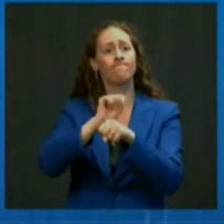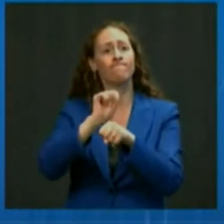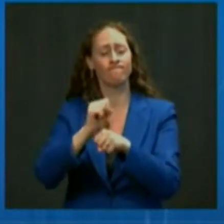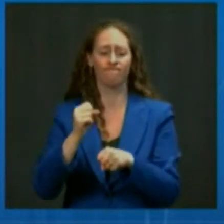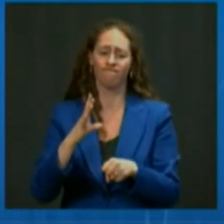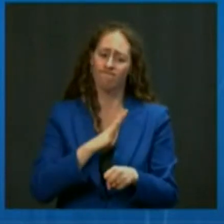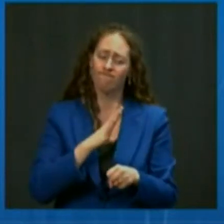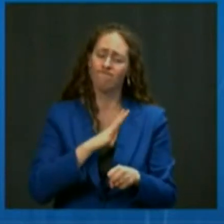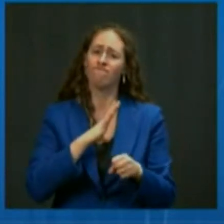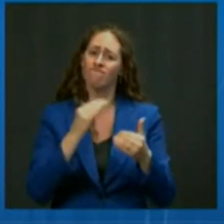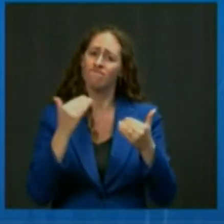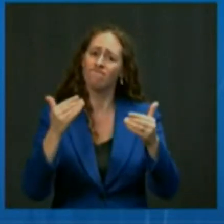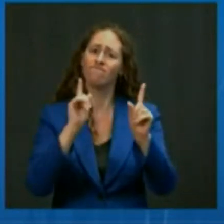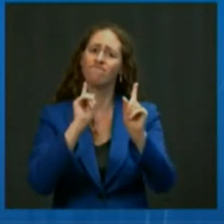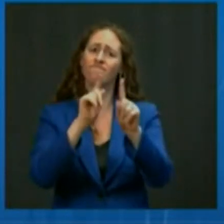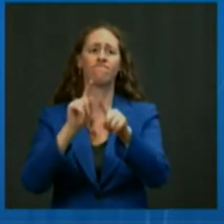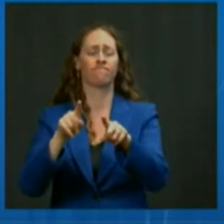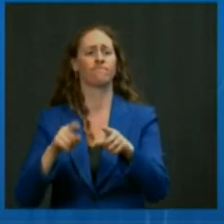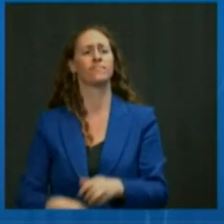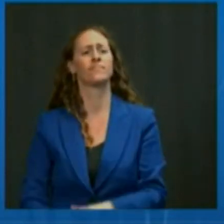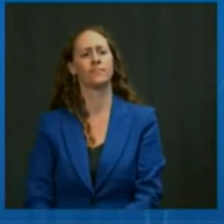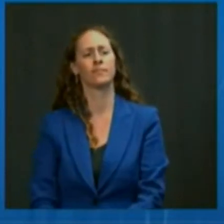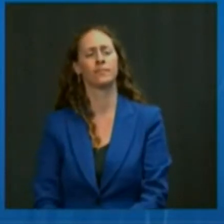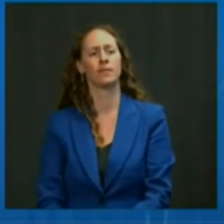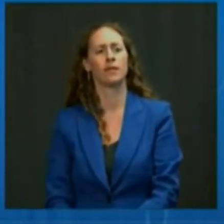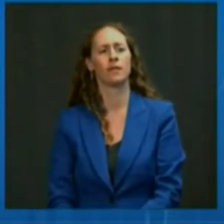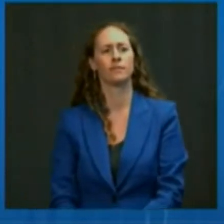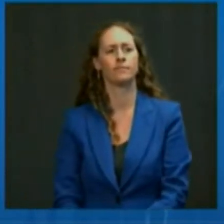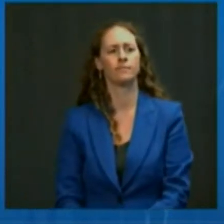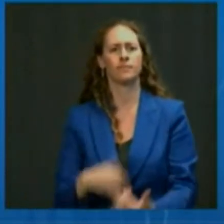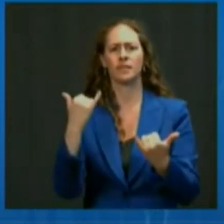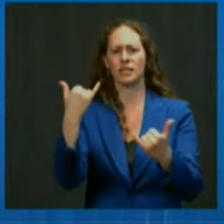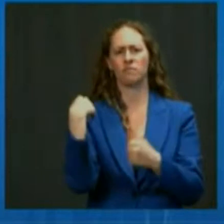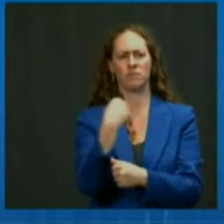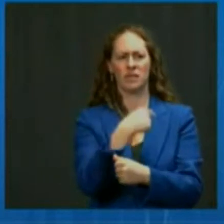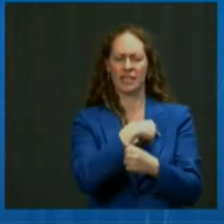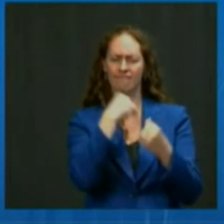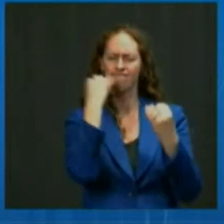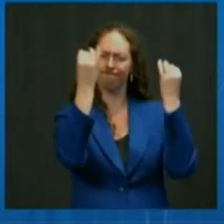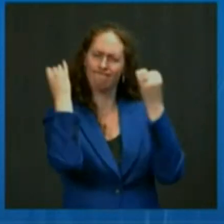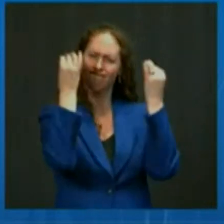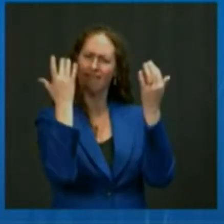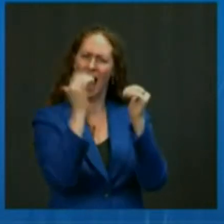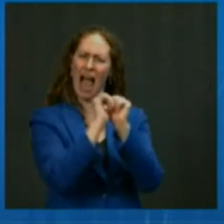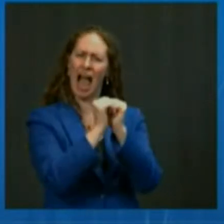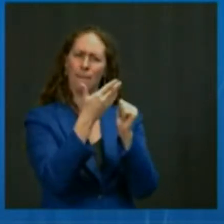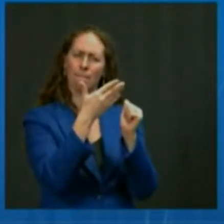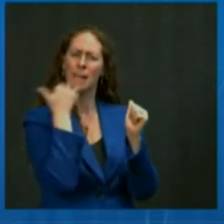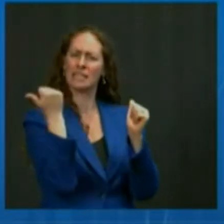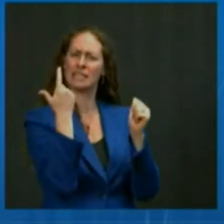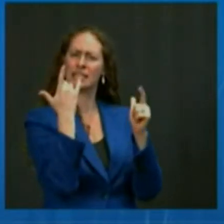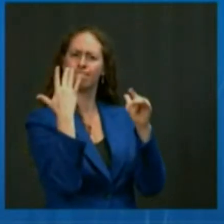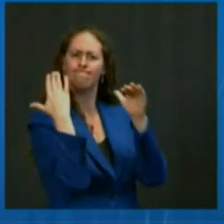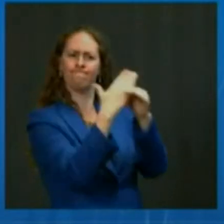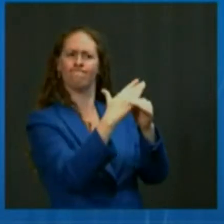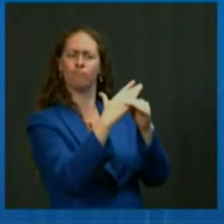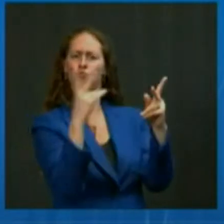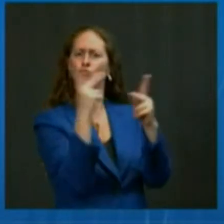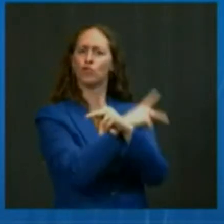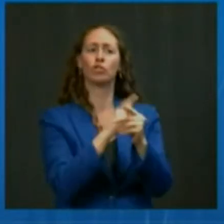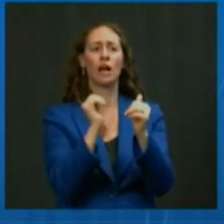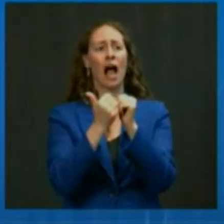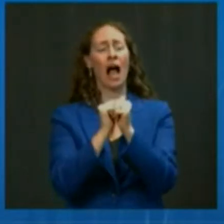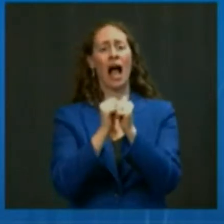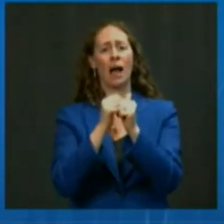path to getting COVID-19 under control once and for all is getting vaccines to those who need them as quickly as